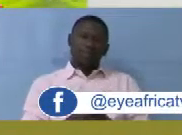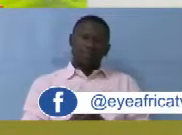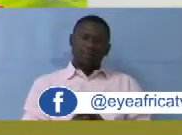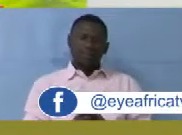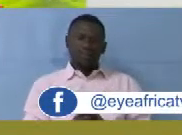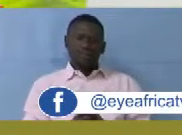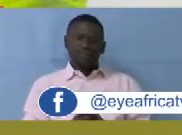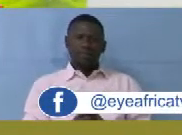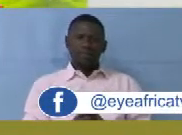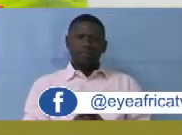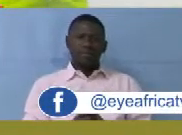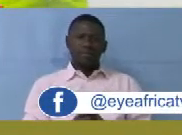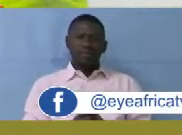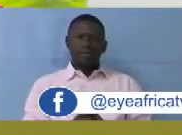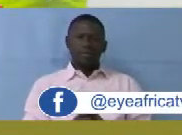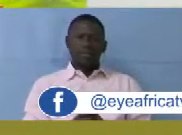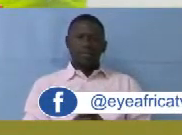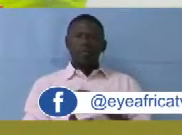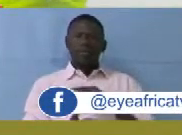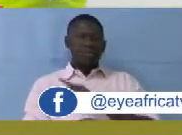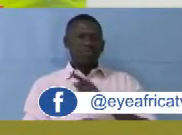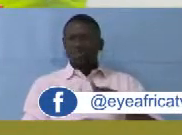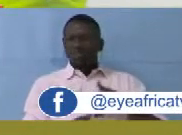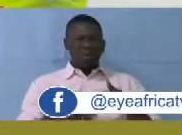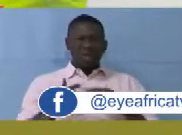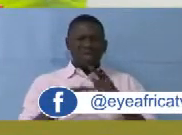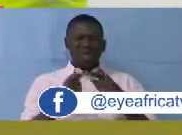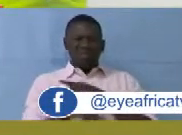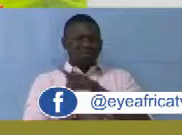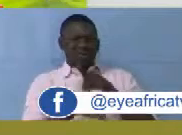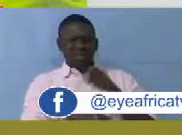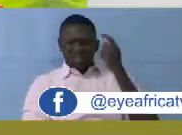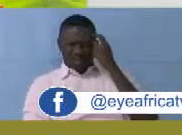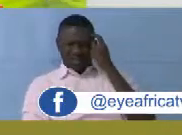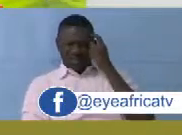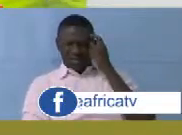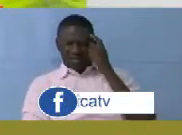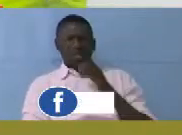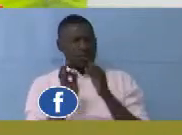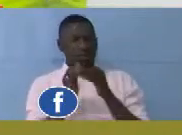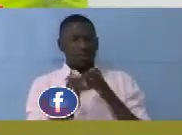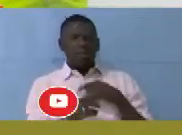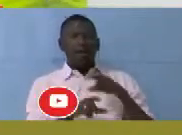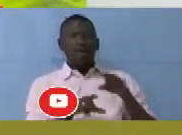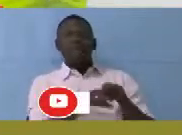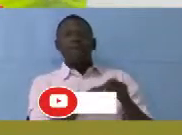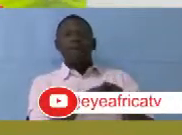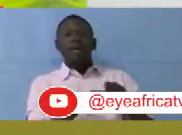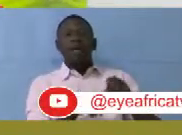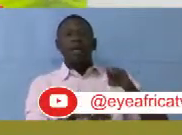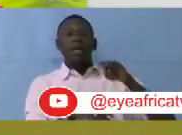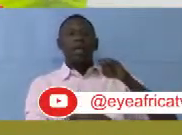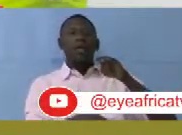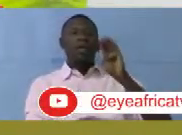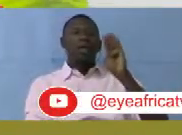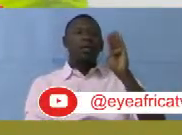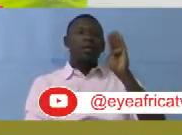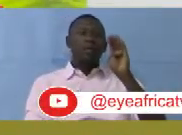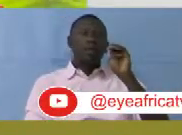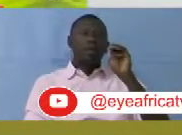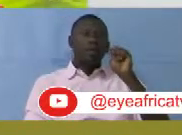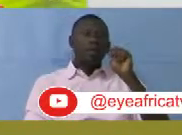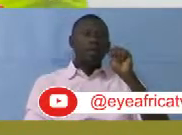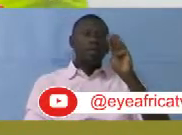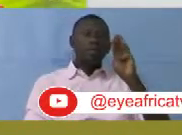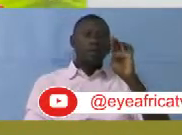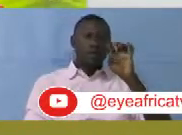I was not comfortable in that place, so I told Ibrahim, let's go. Jem bedame je dal akatan fading kral ti me yalonko left the wool na